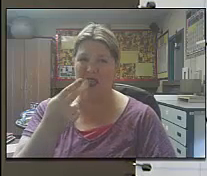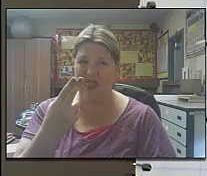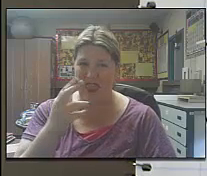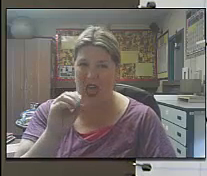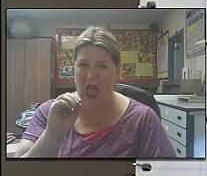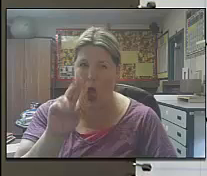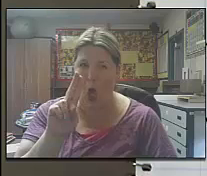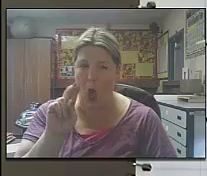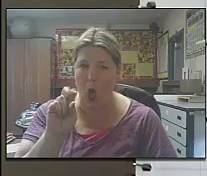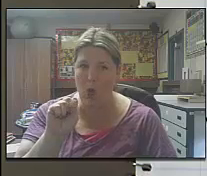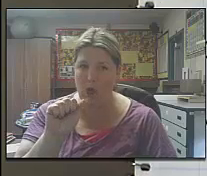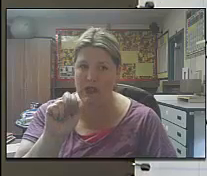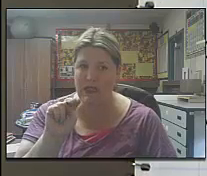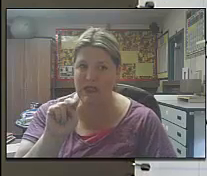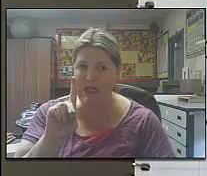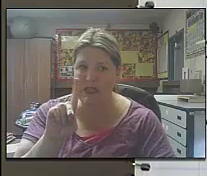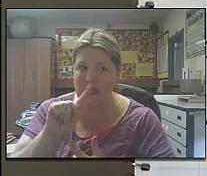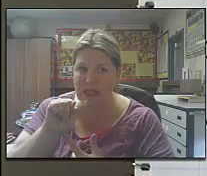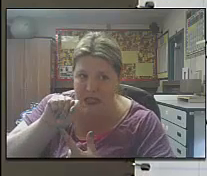Thousandths.